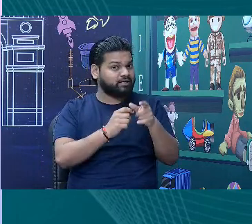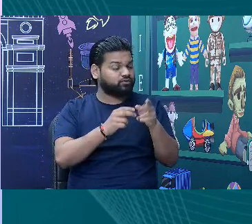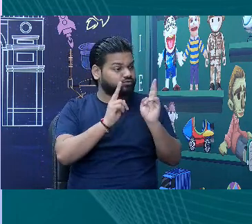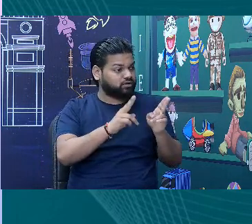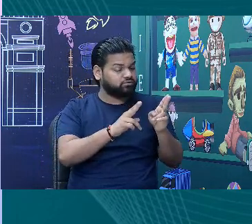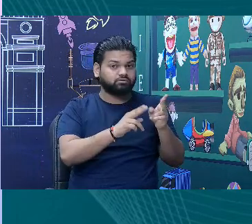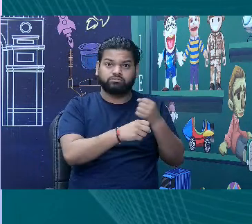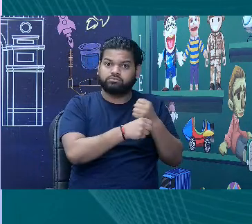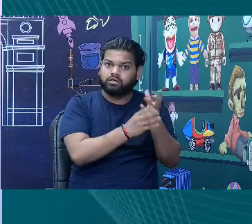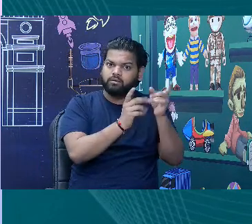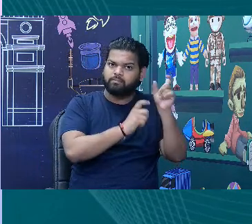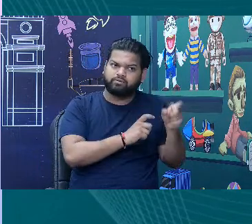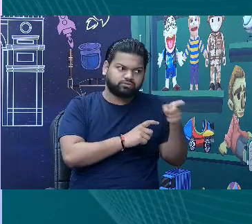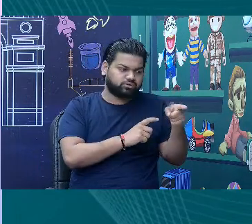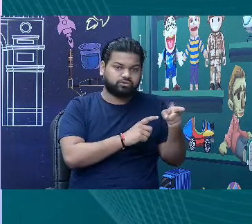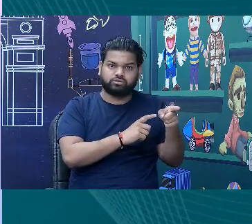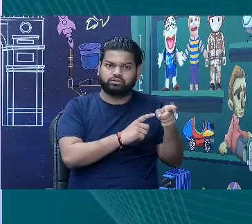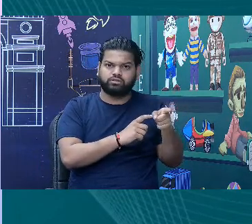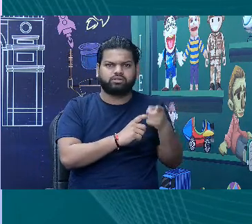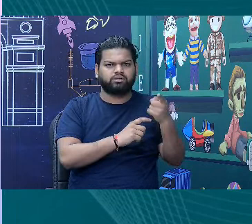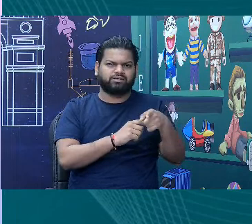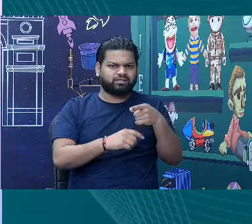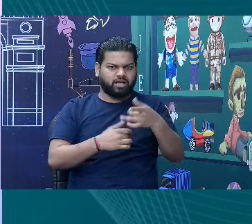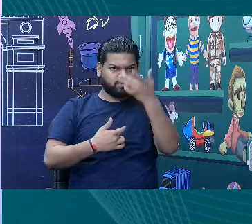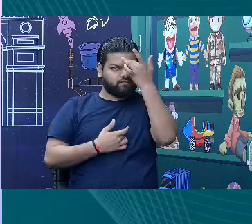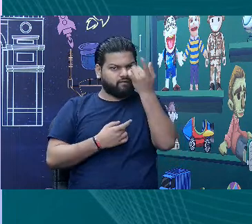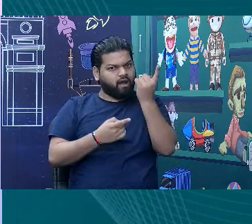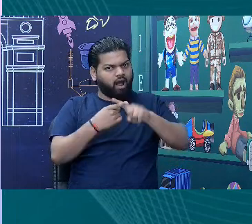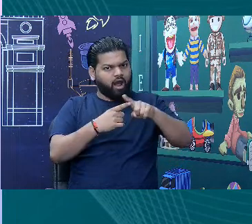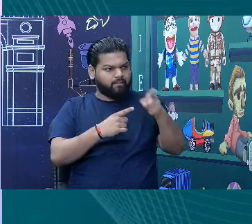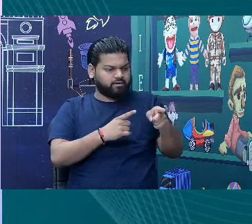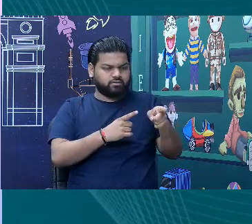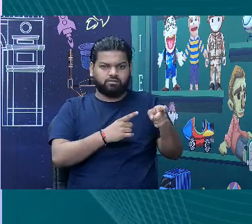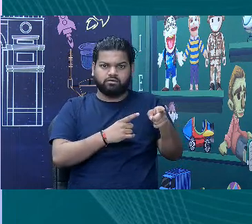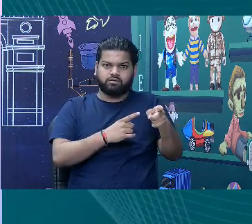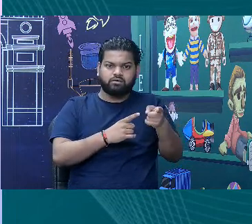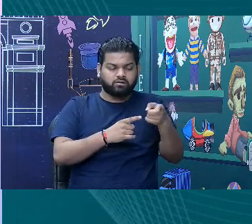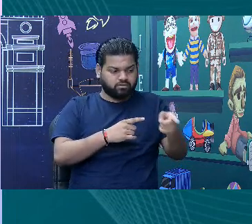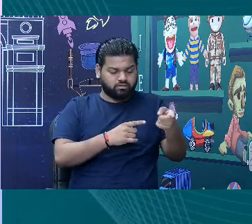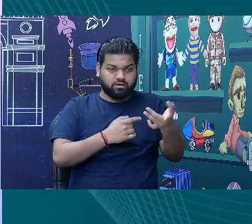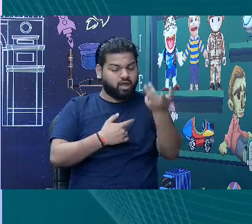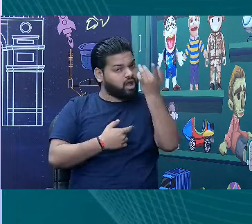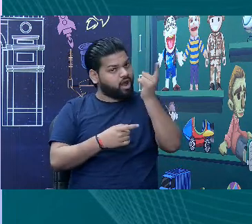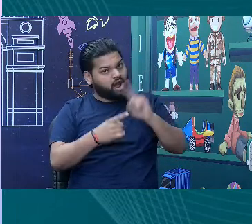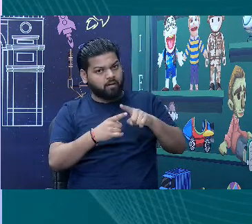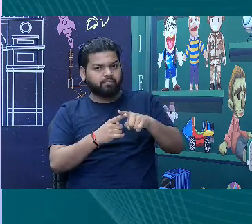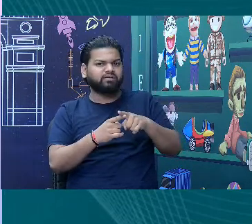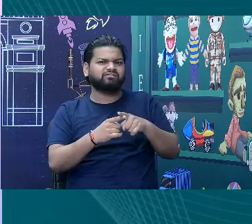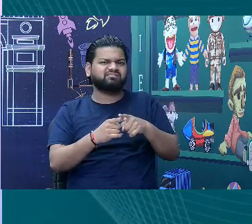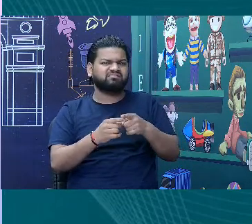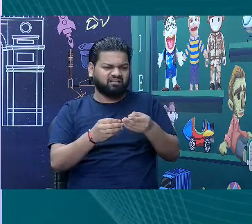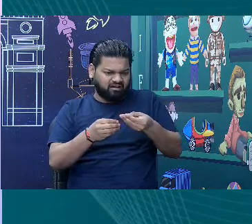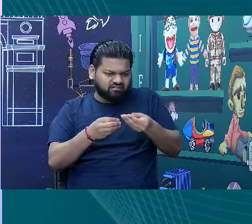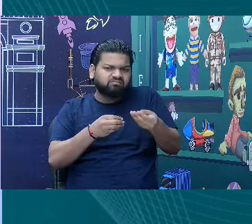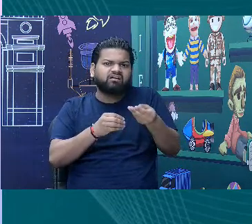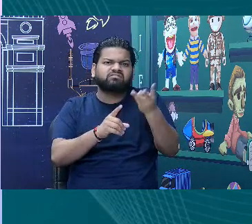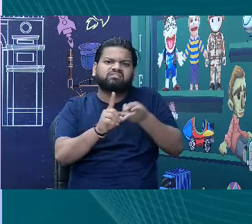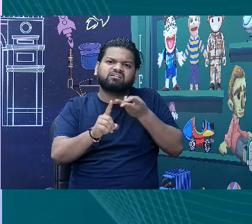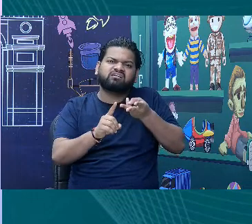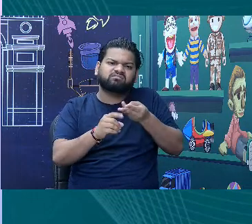to 4 years. Okay. But Dr. Hawkins managed to survive with this incurable disease for 55